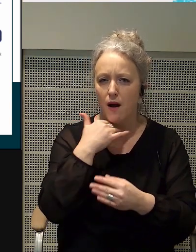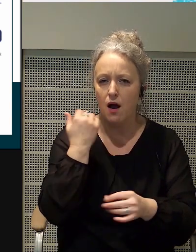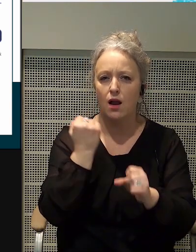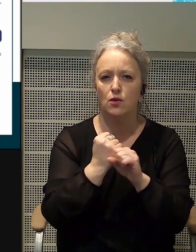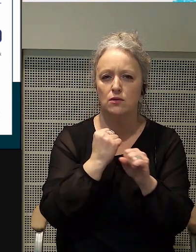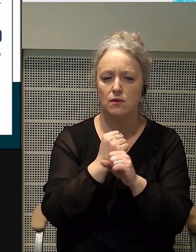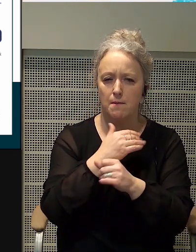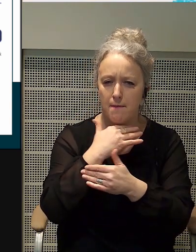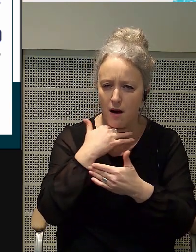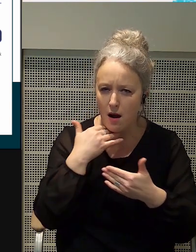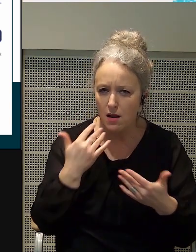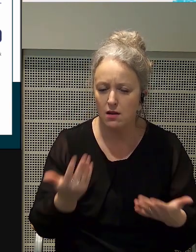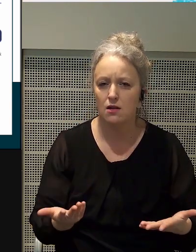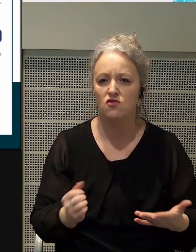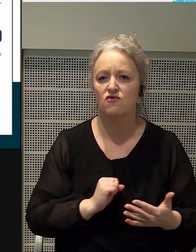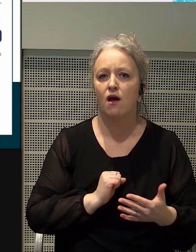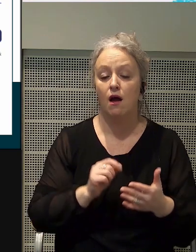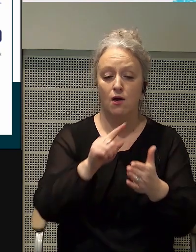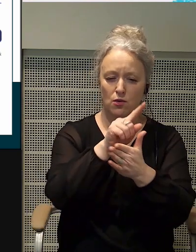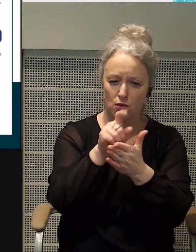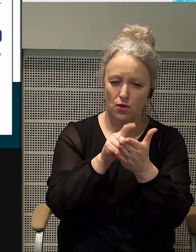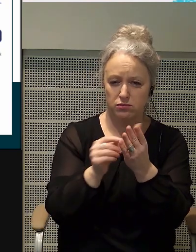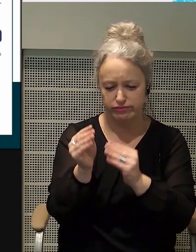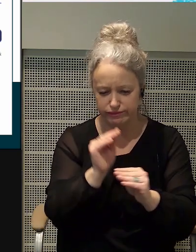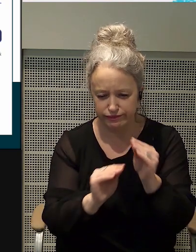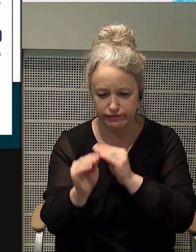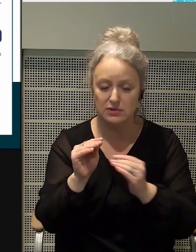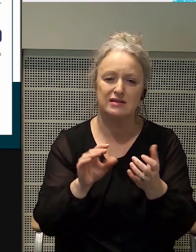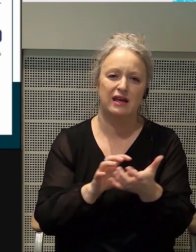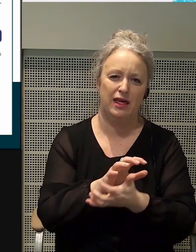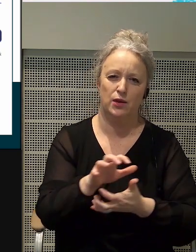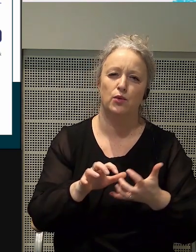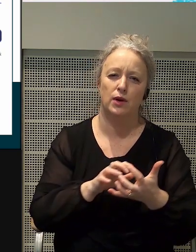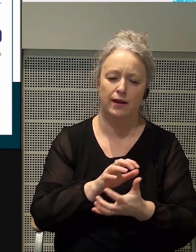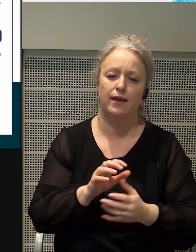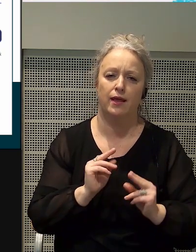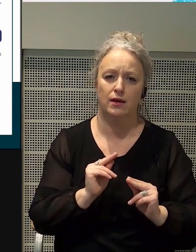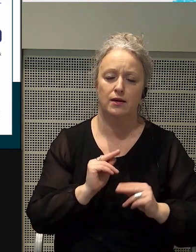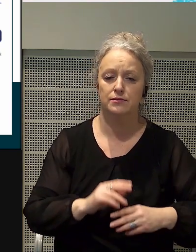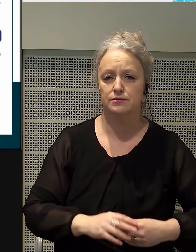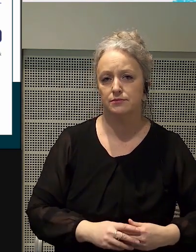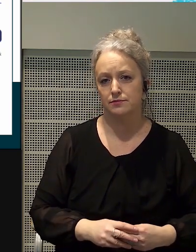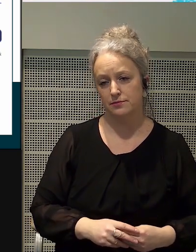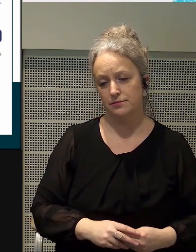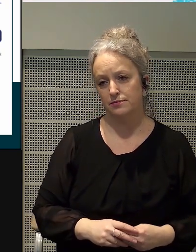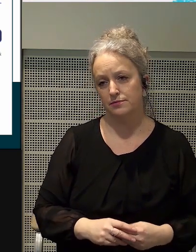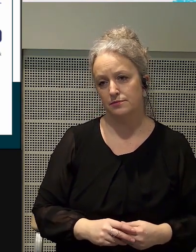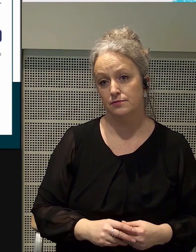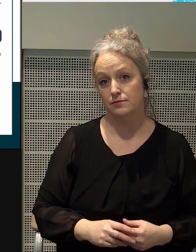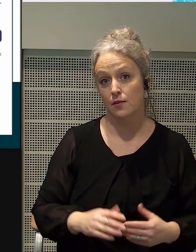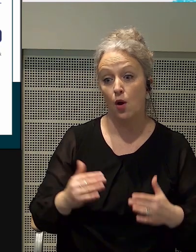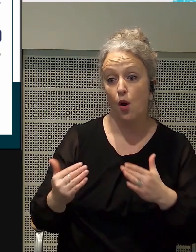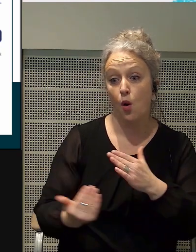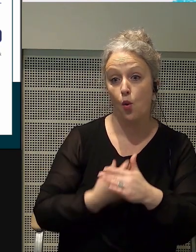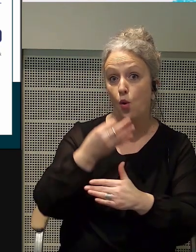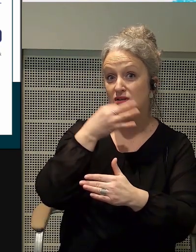is that once the new treatment was on the market and the company did not benefit from it anymore, they stopped